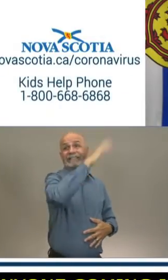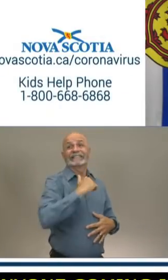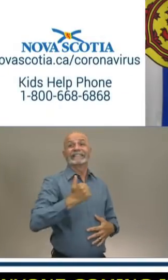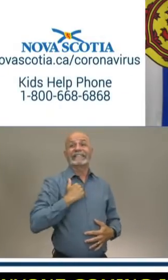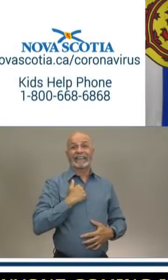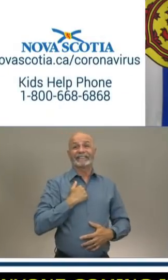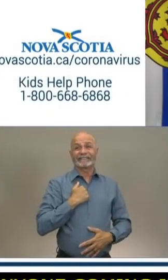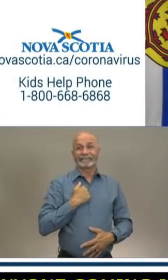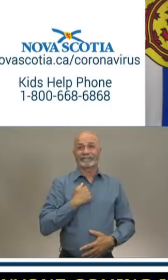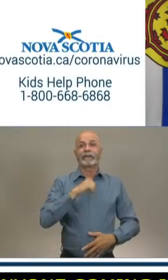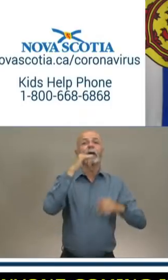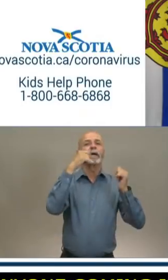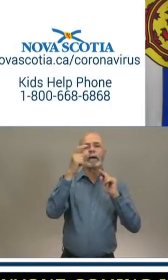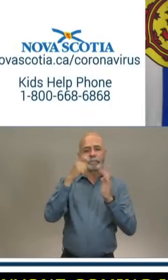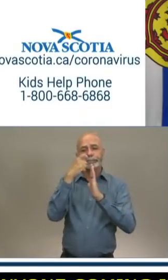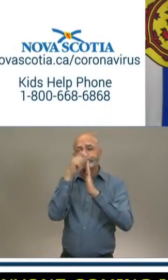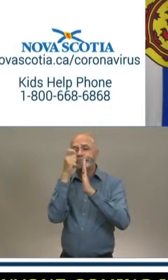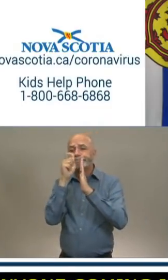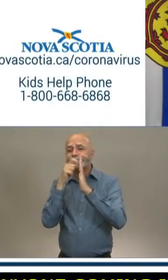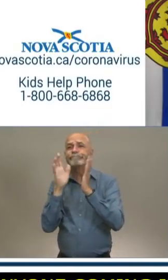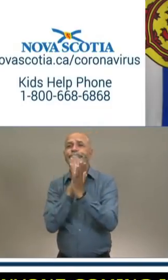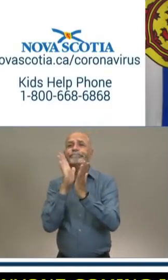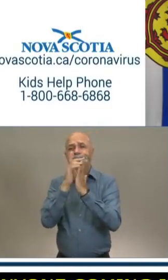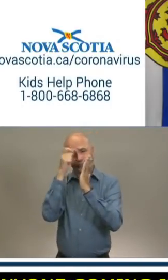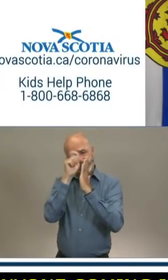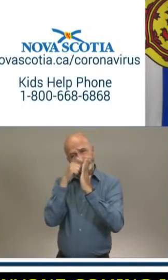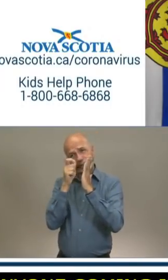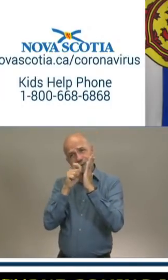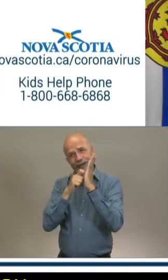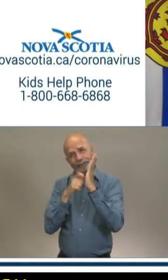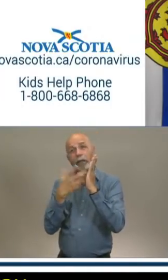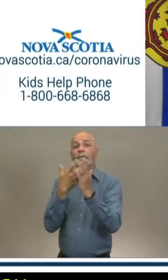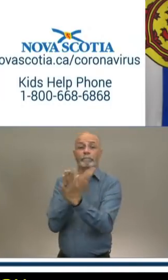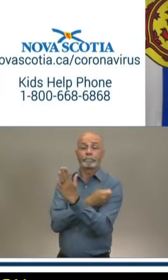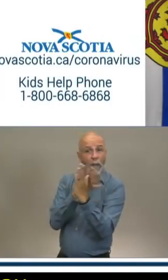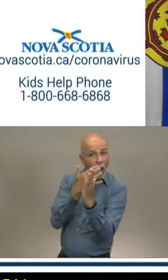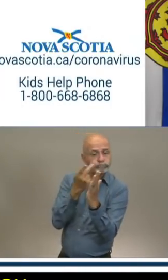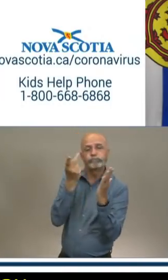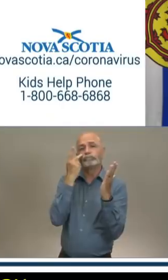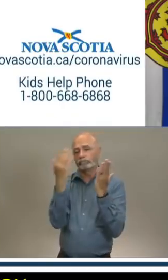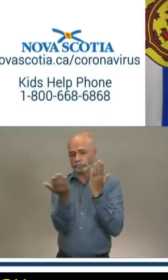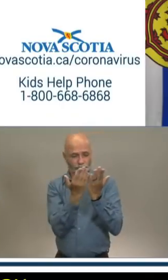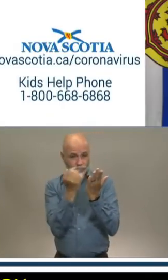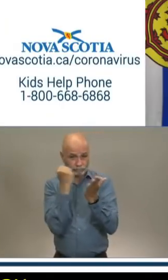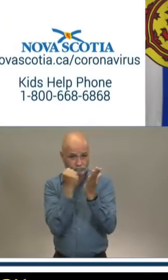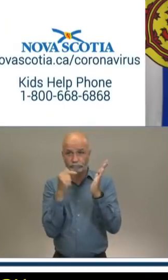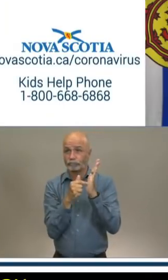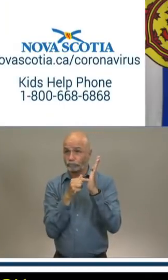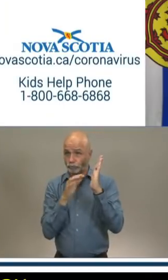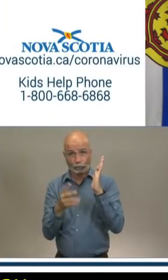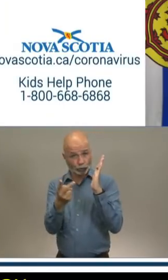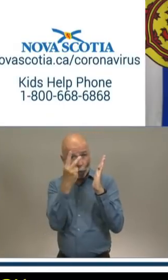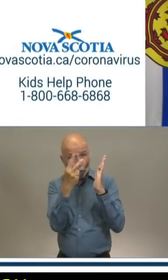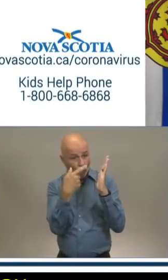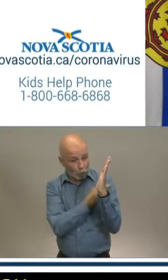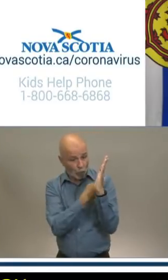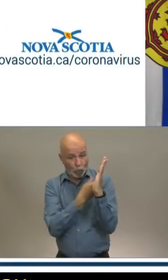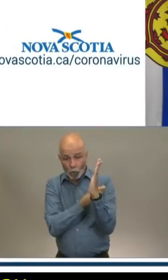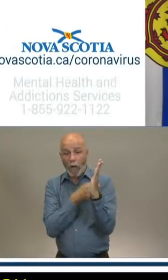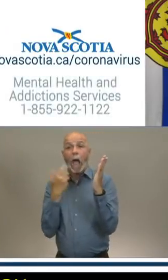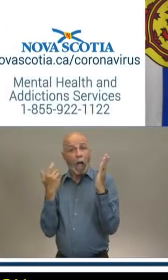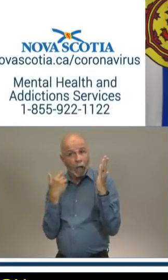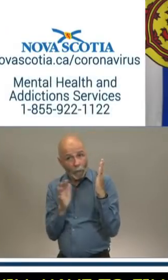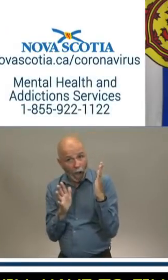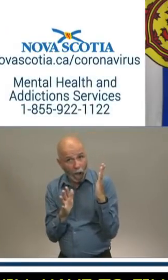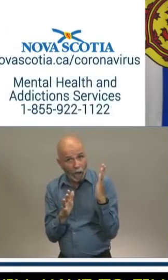safe check-in form and show the proof of vaccine. Again, those with 2 doses, you can enter. This is actually a